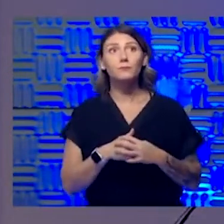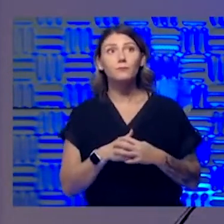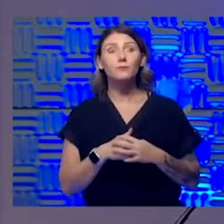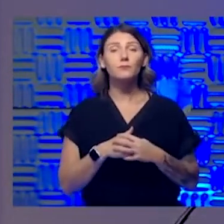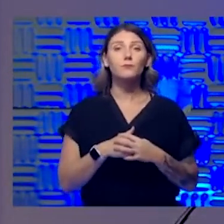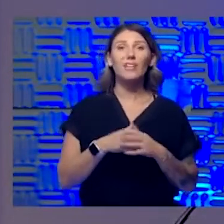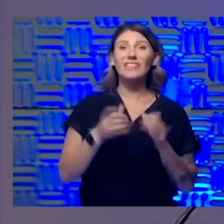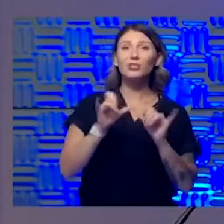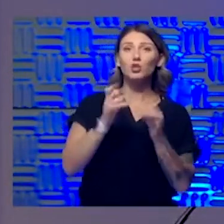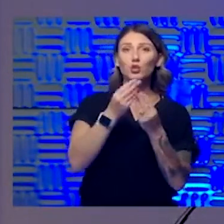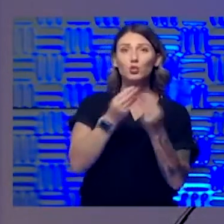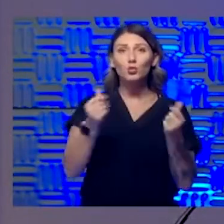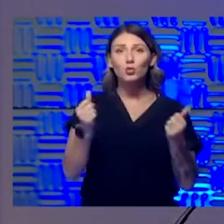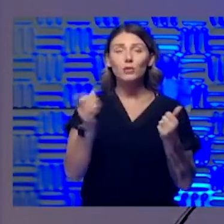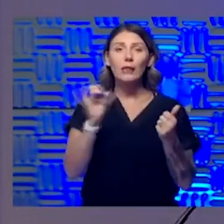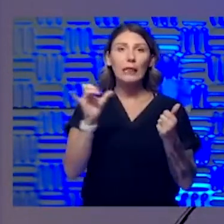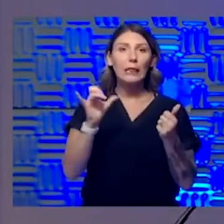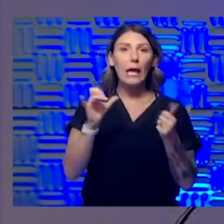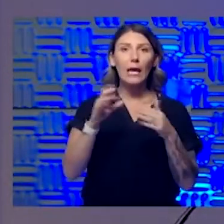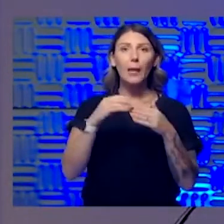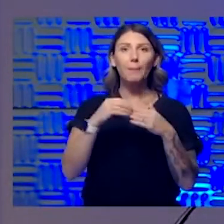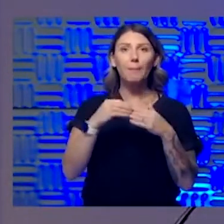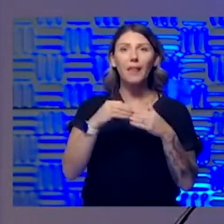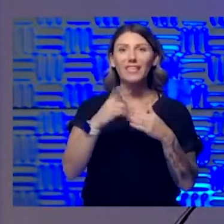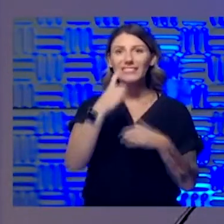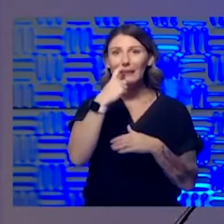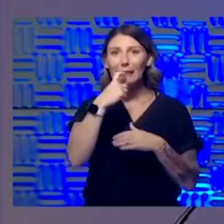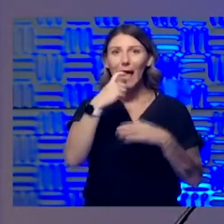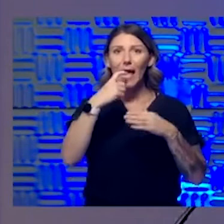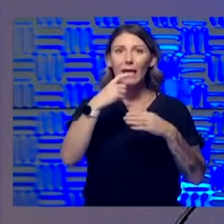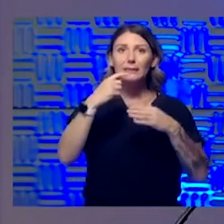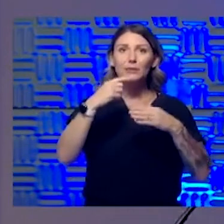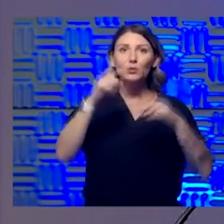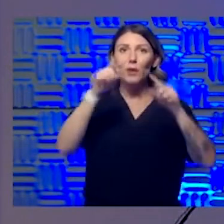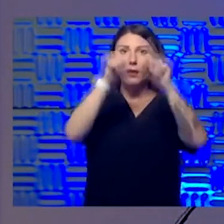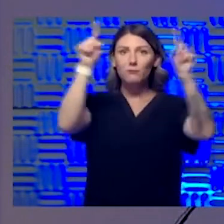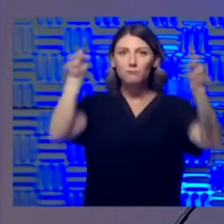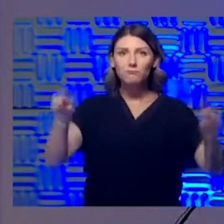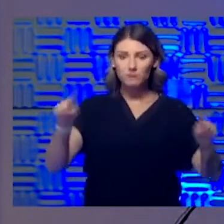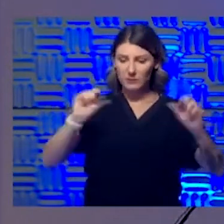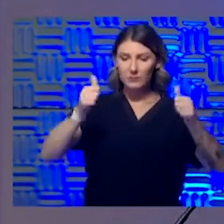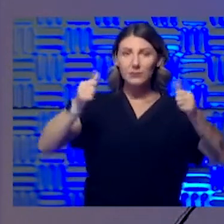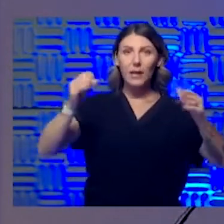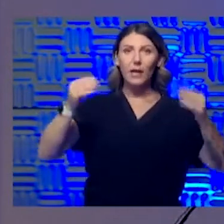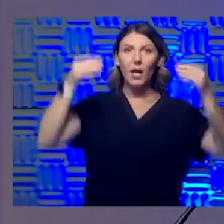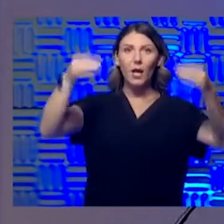solutions, putting up plexiglass barriers and things like that,